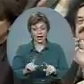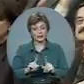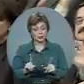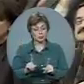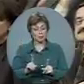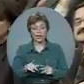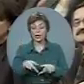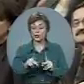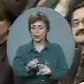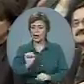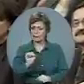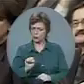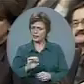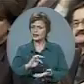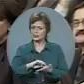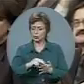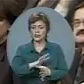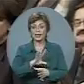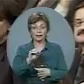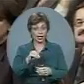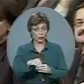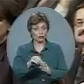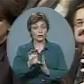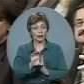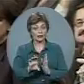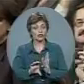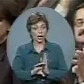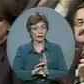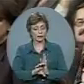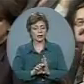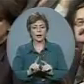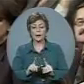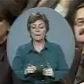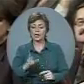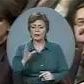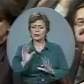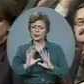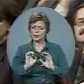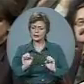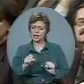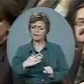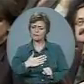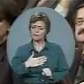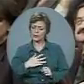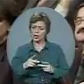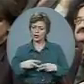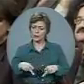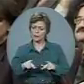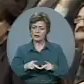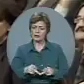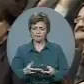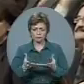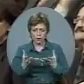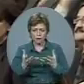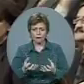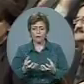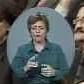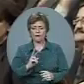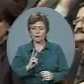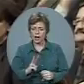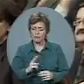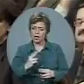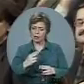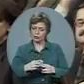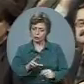at the same time, Mr. Speaker, this party is committed to ensuring that we appoint men and women of the highest quality to the courts